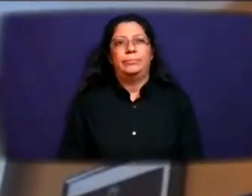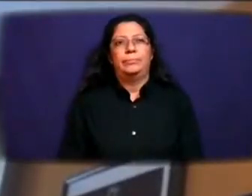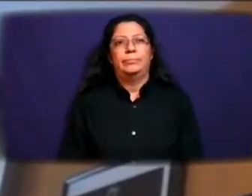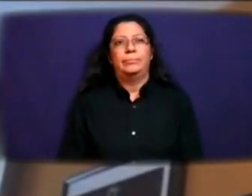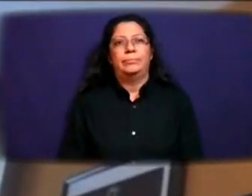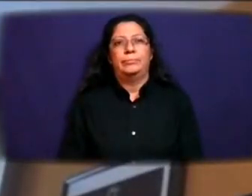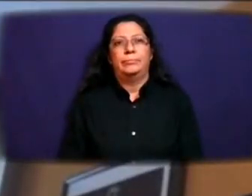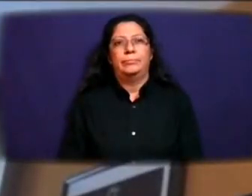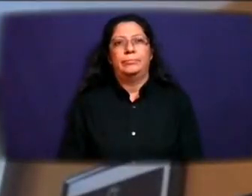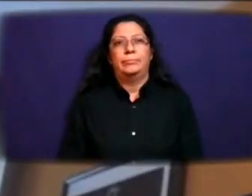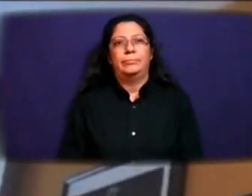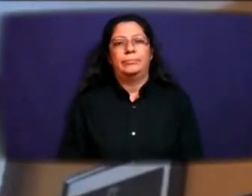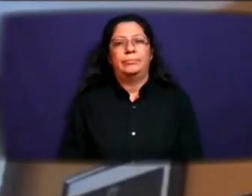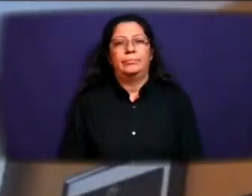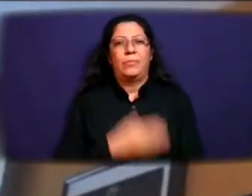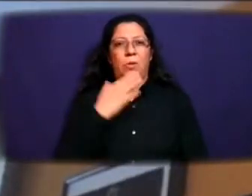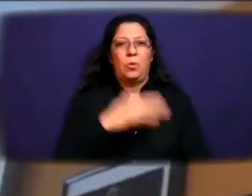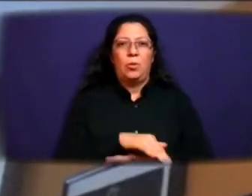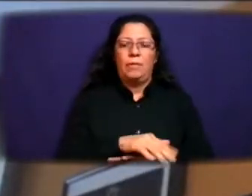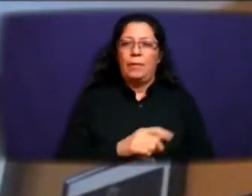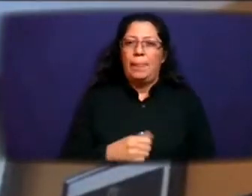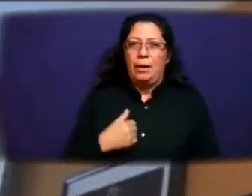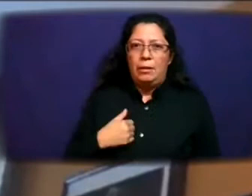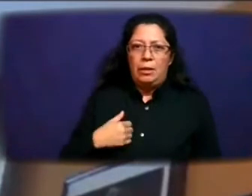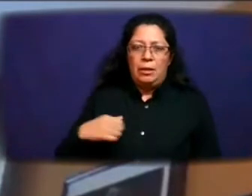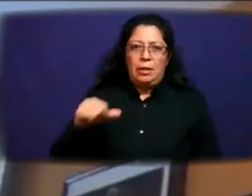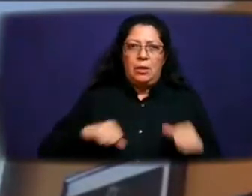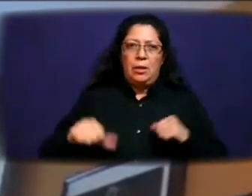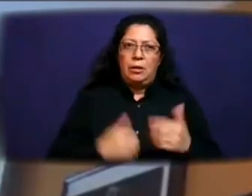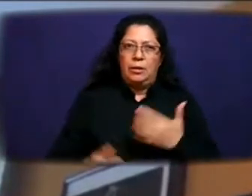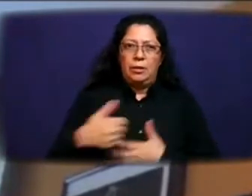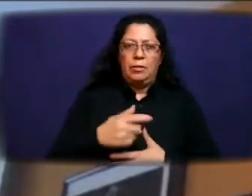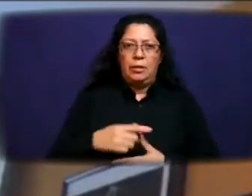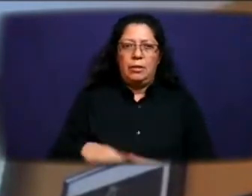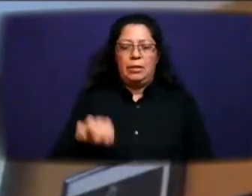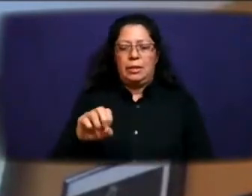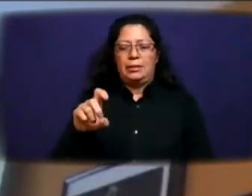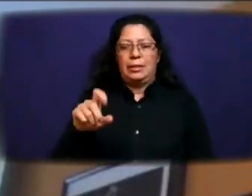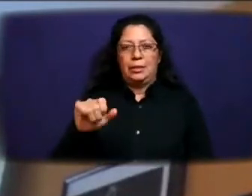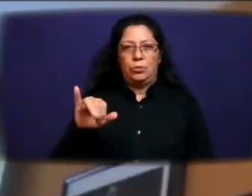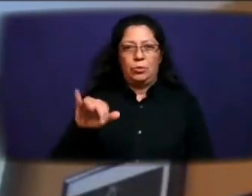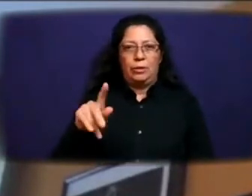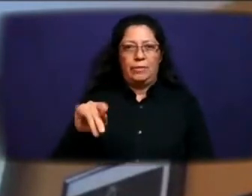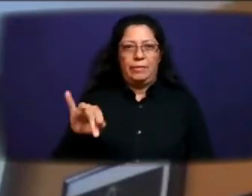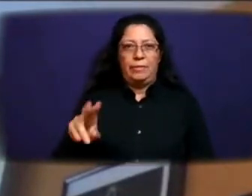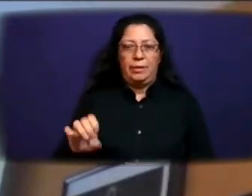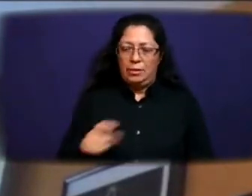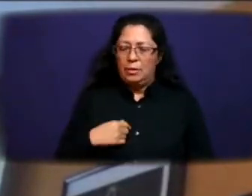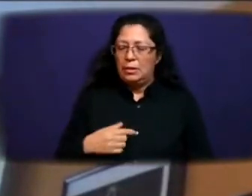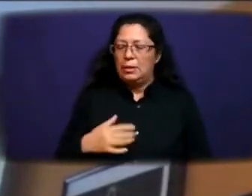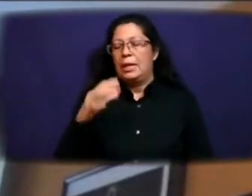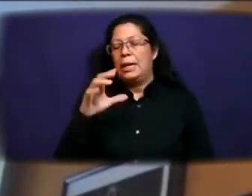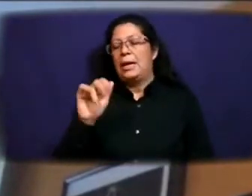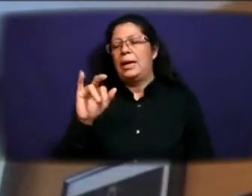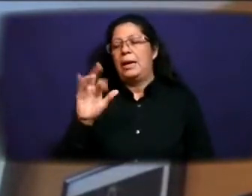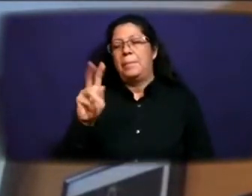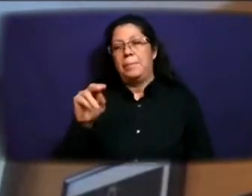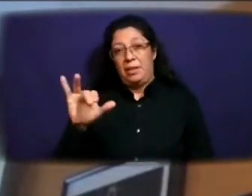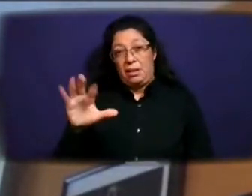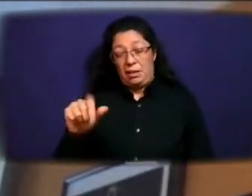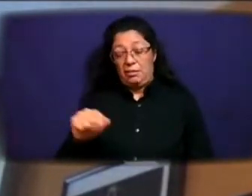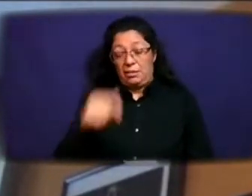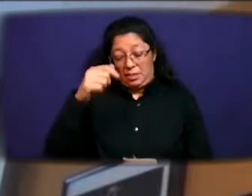Buenas tardes. Soy David Lozano, director artístico ejecutivo de Teatro Katamiya, un teatro Latinx en Dallas,